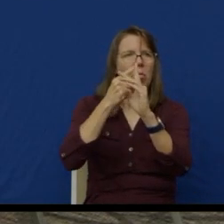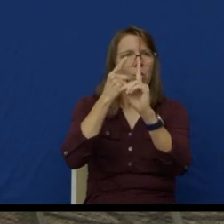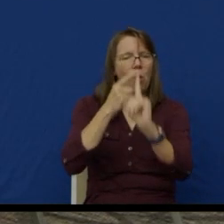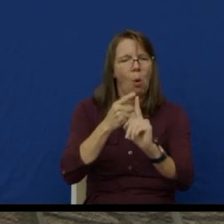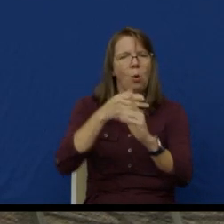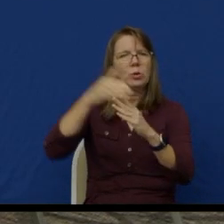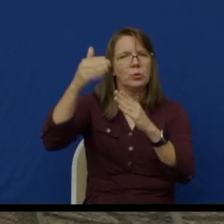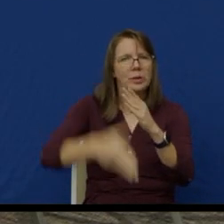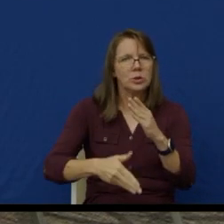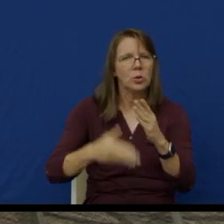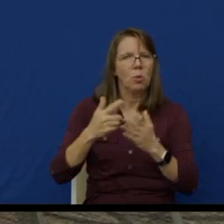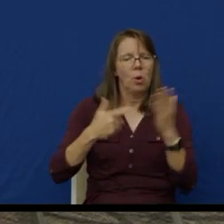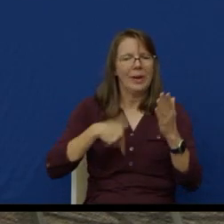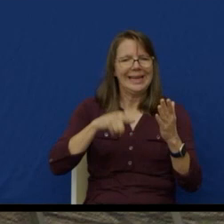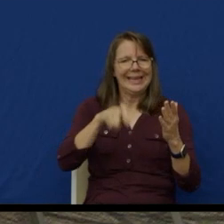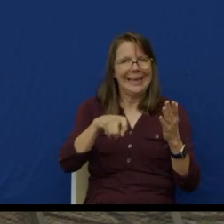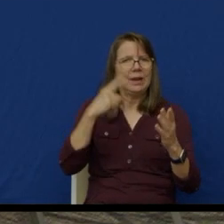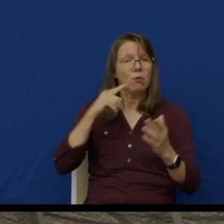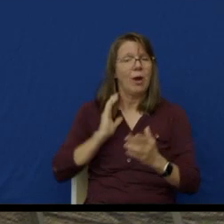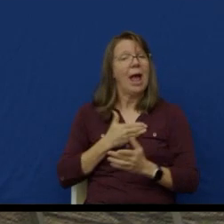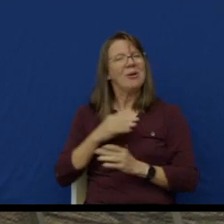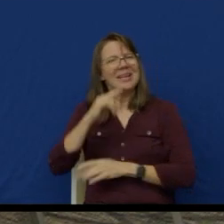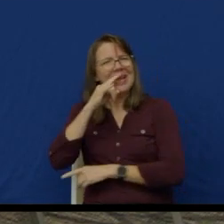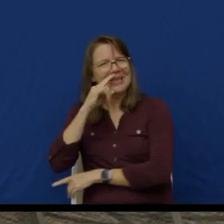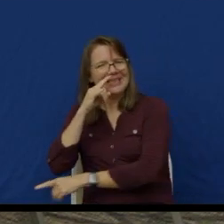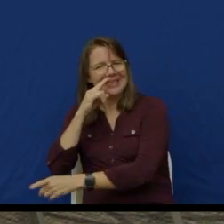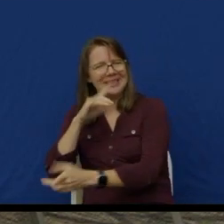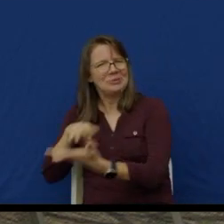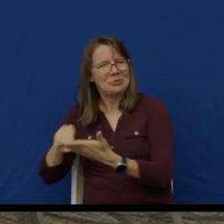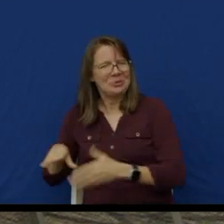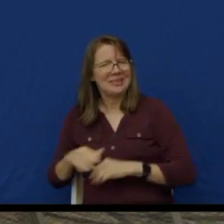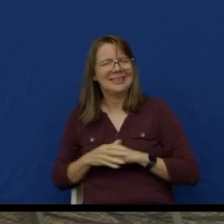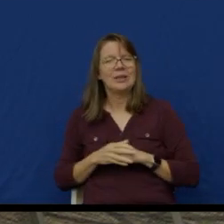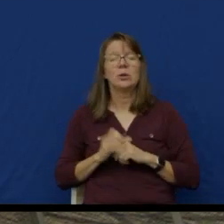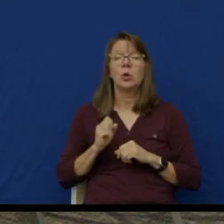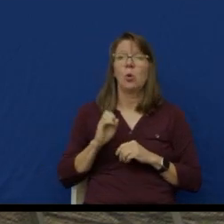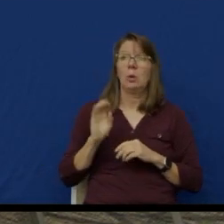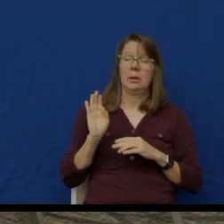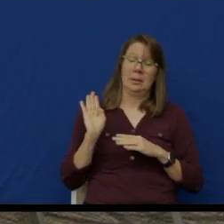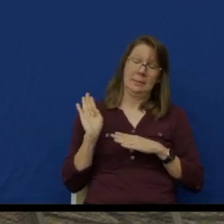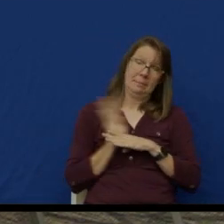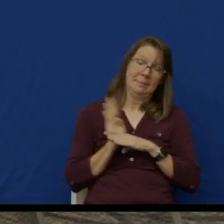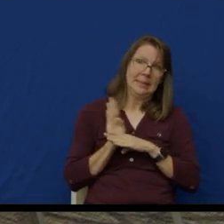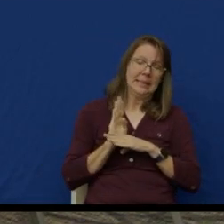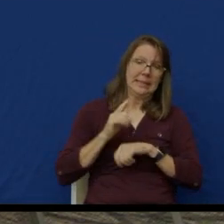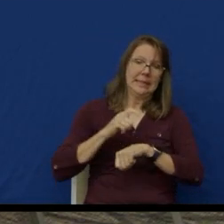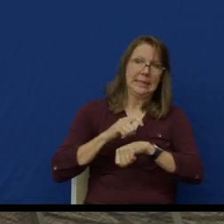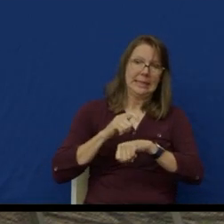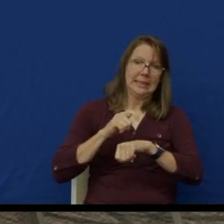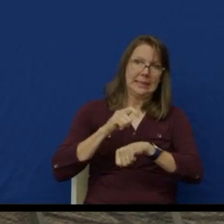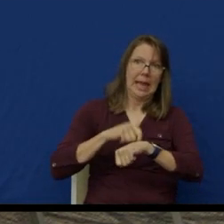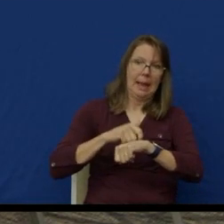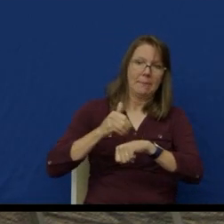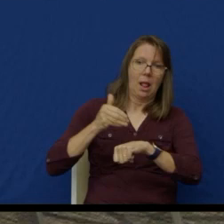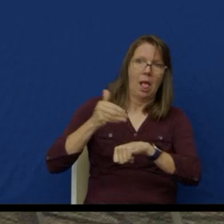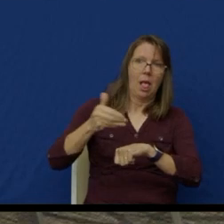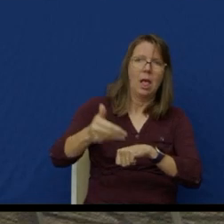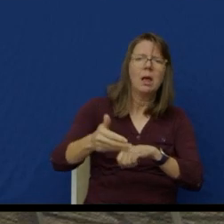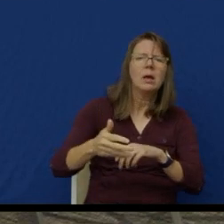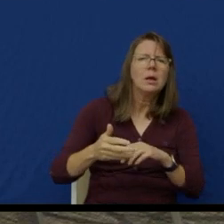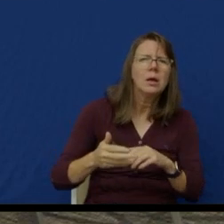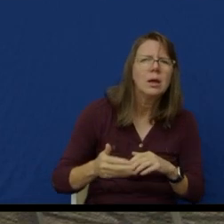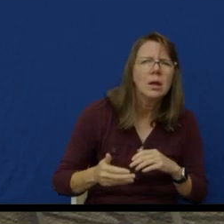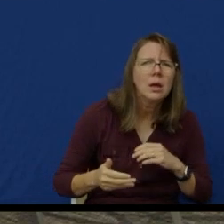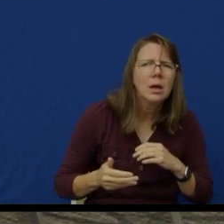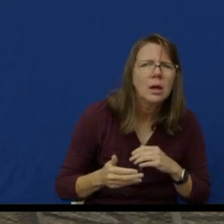kids. So we've got a busy season ahead of us. We'll be talking more. Please, go ahead. It's worth noting as a